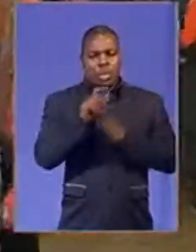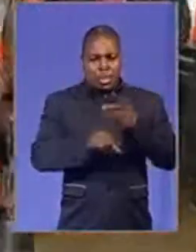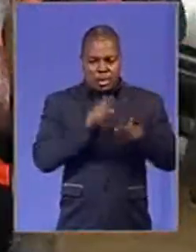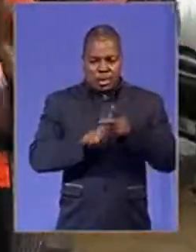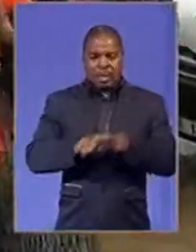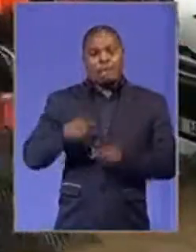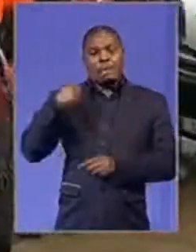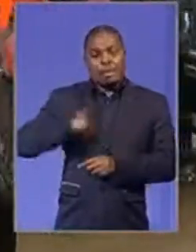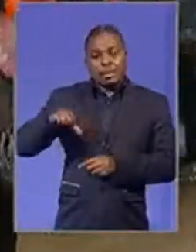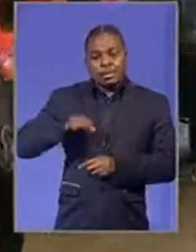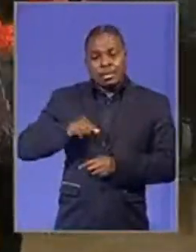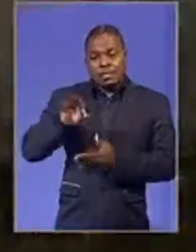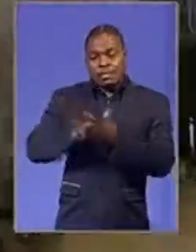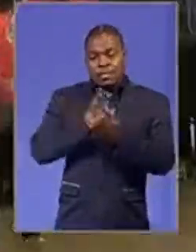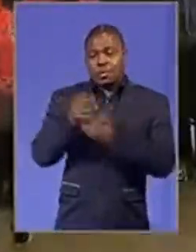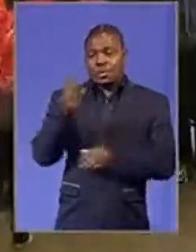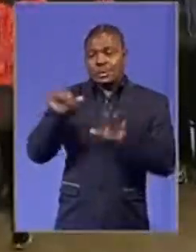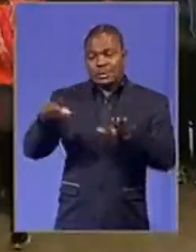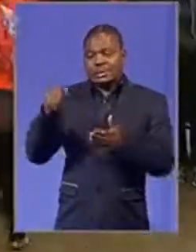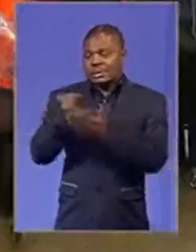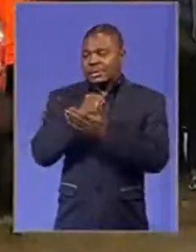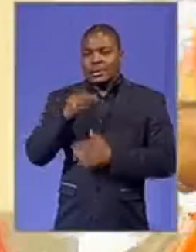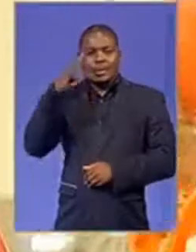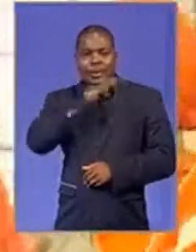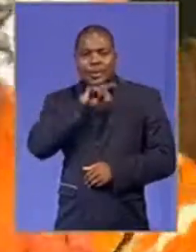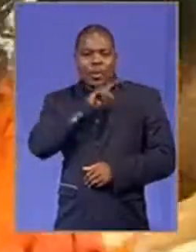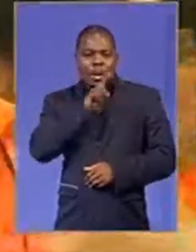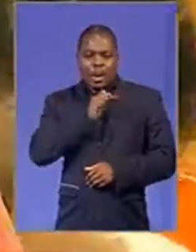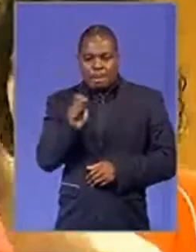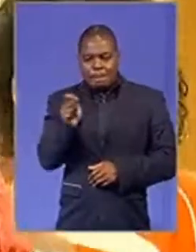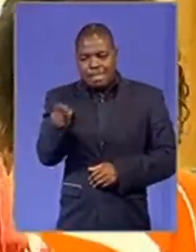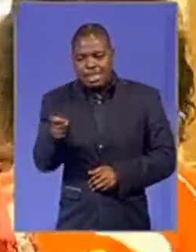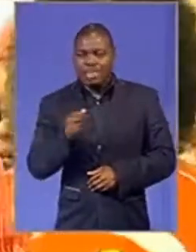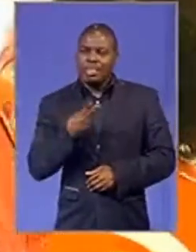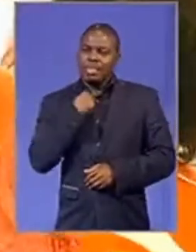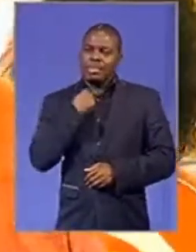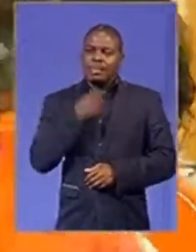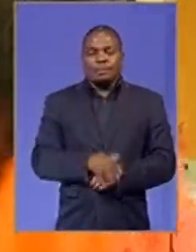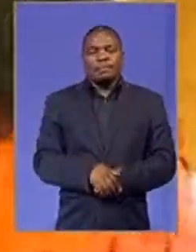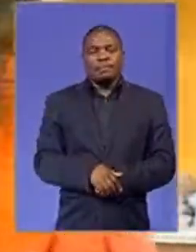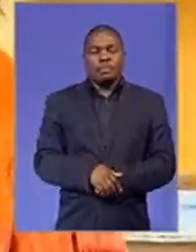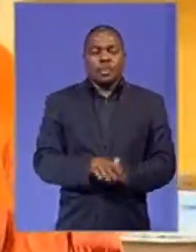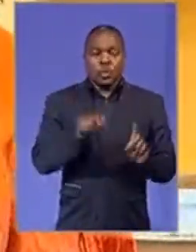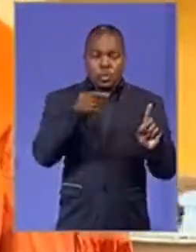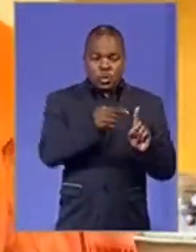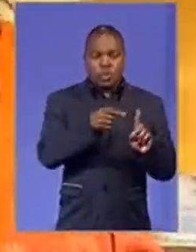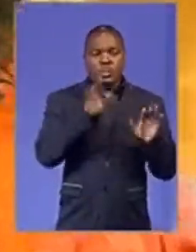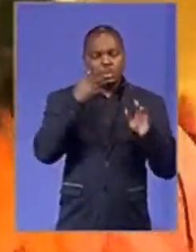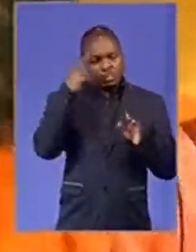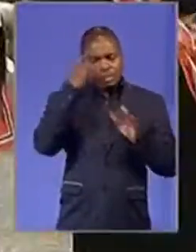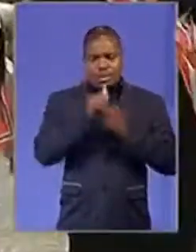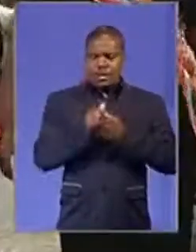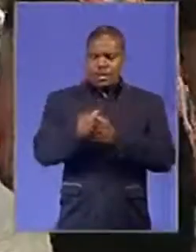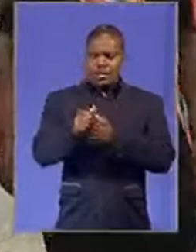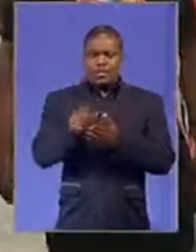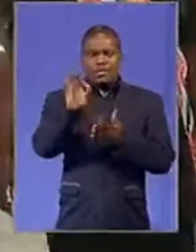tsa bomasepala ka 2016 ka lebaka la ho sitwa ho lefa tjhelete ya peeletso ya dikgetho. O ne a lebelletse ho etella pele matsholo